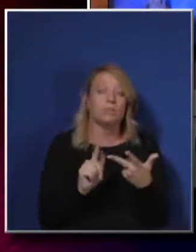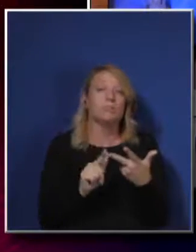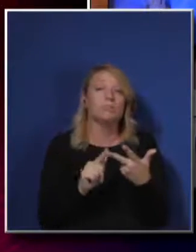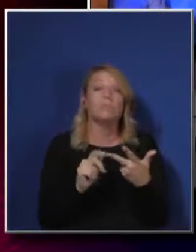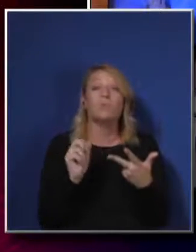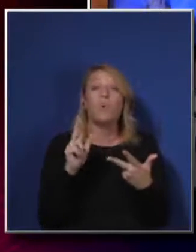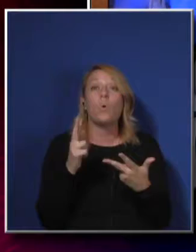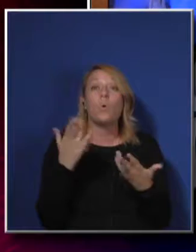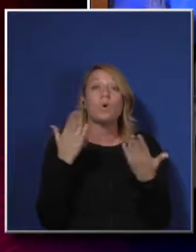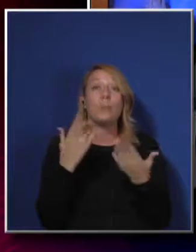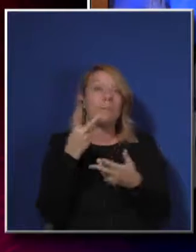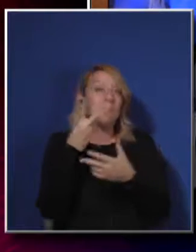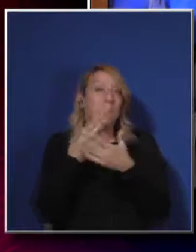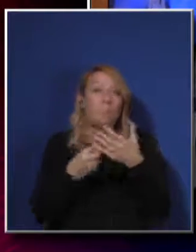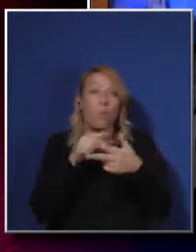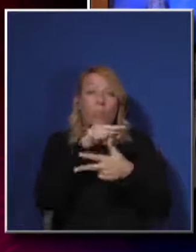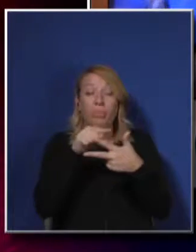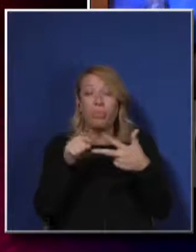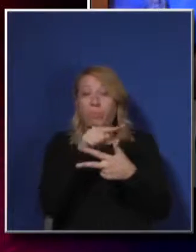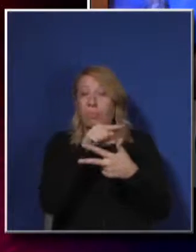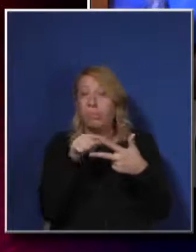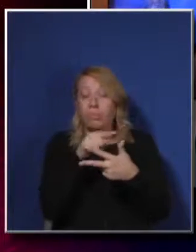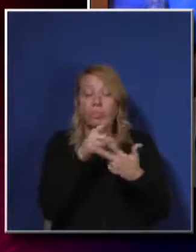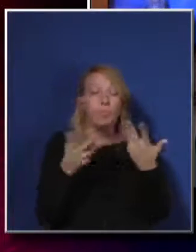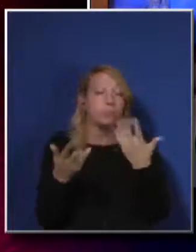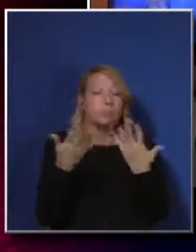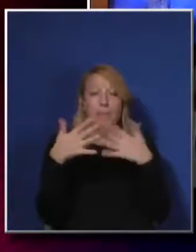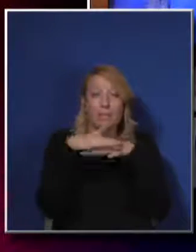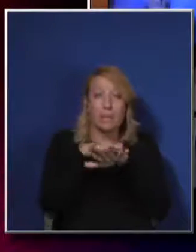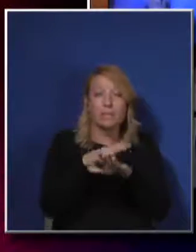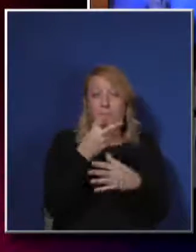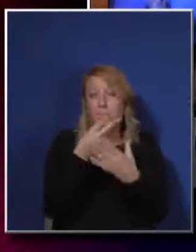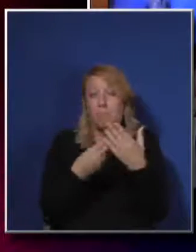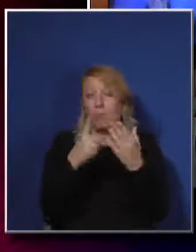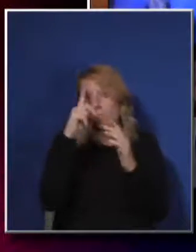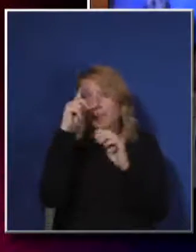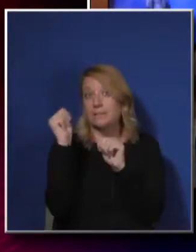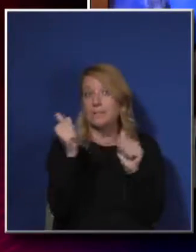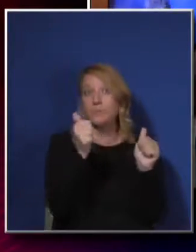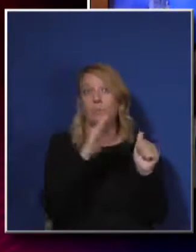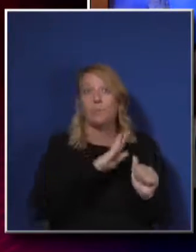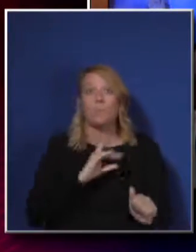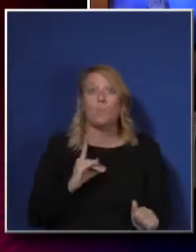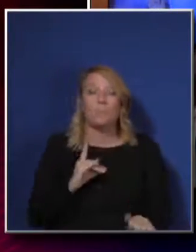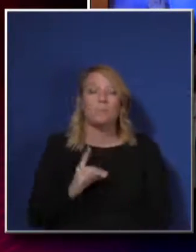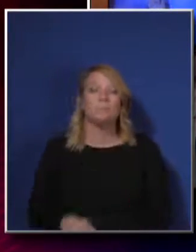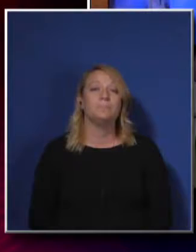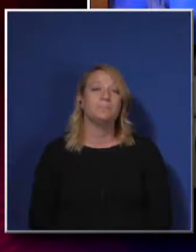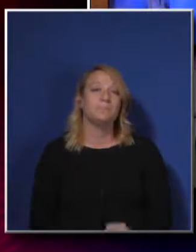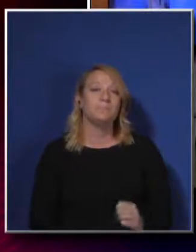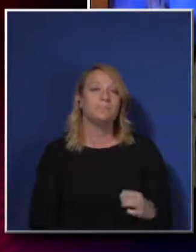maybe a blend of both. And I will leave that up to you.